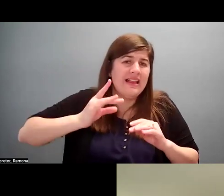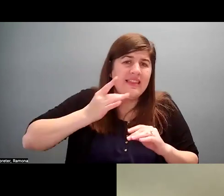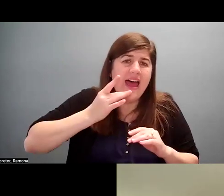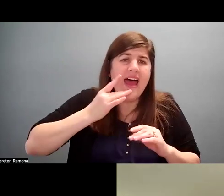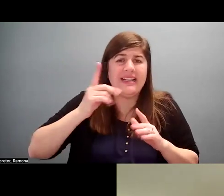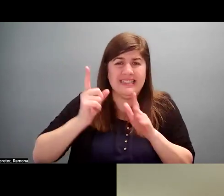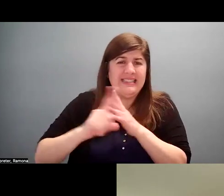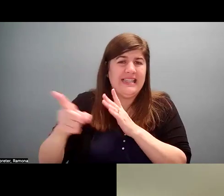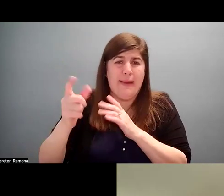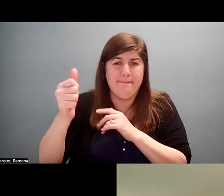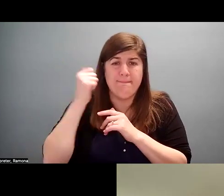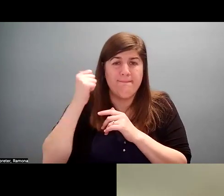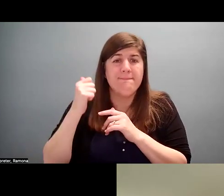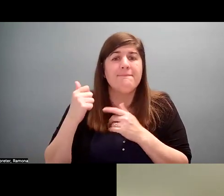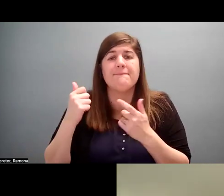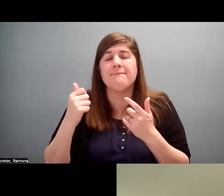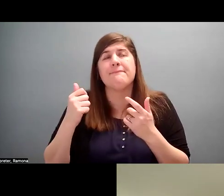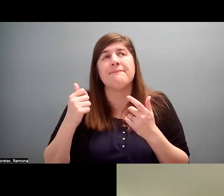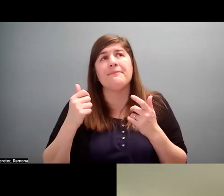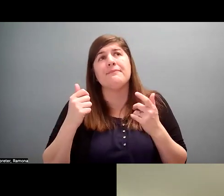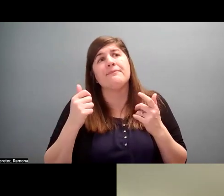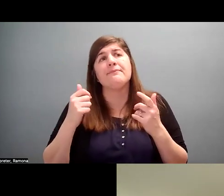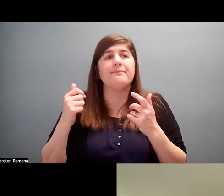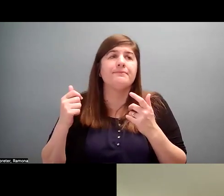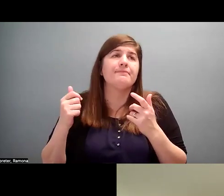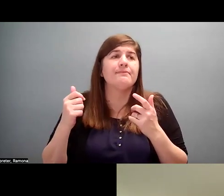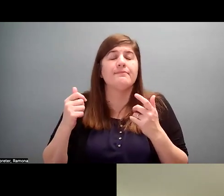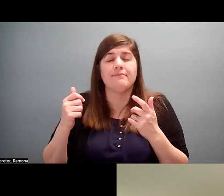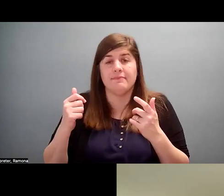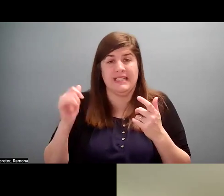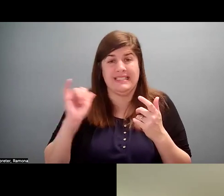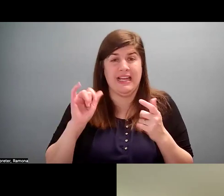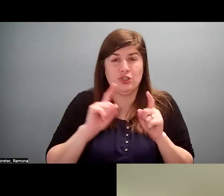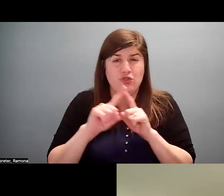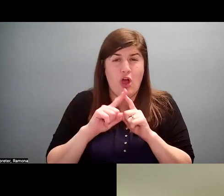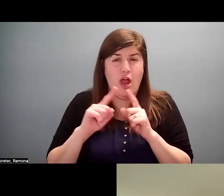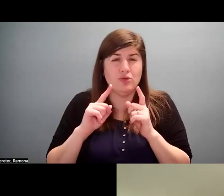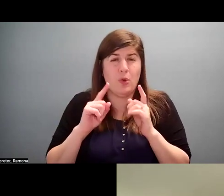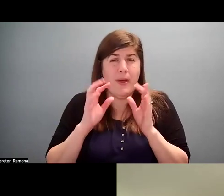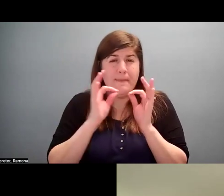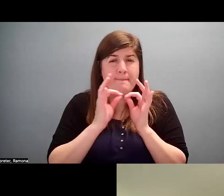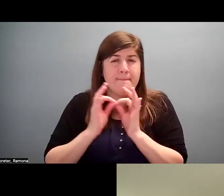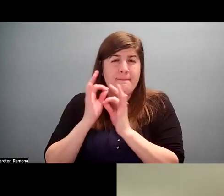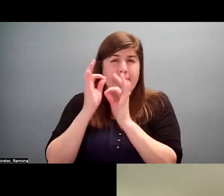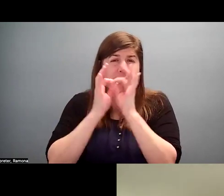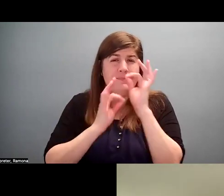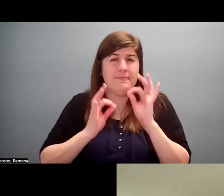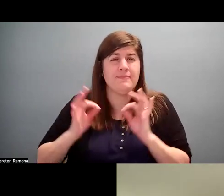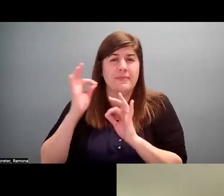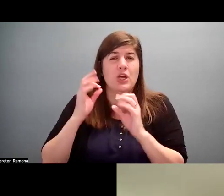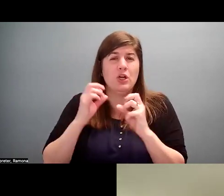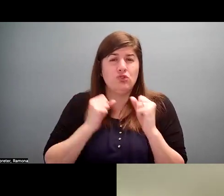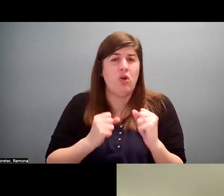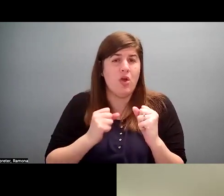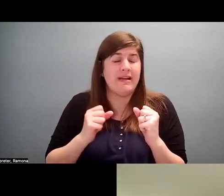it's not really a hole. It's just like a star that is so compact and so strong that not even light escapes.